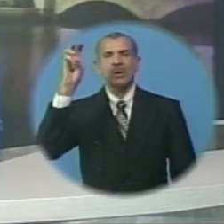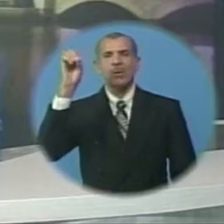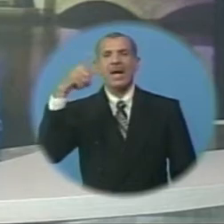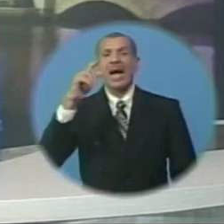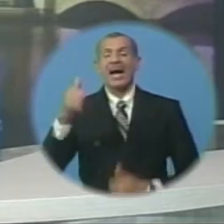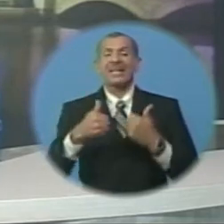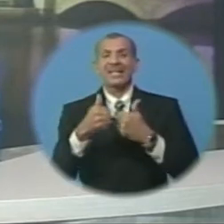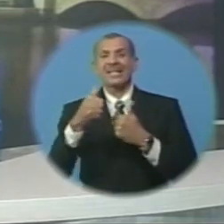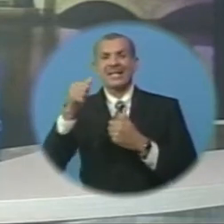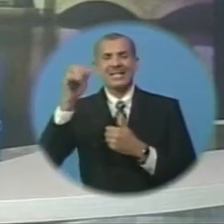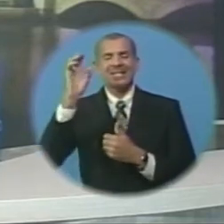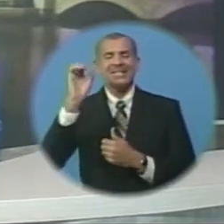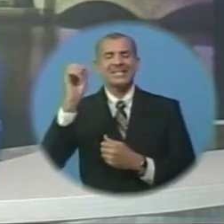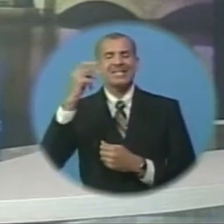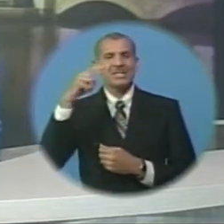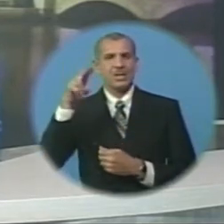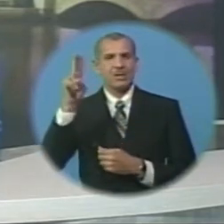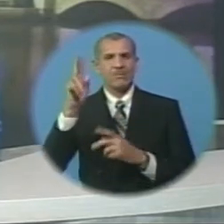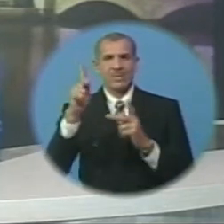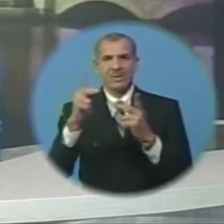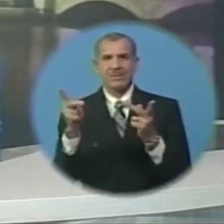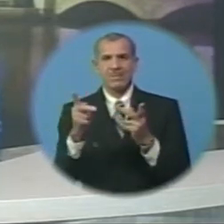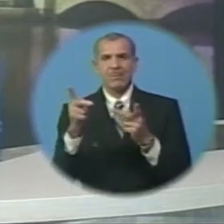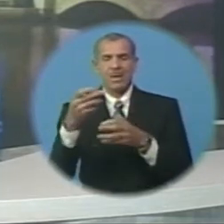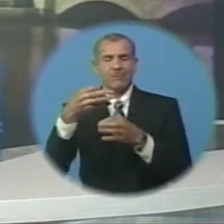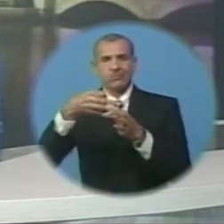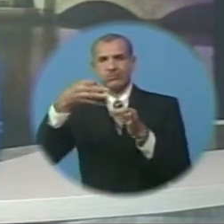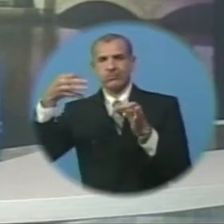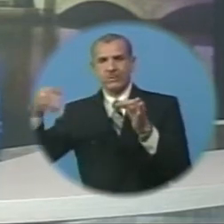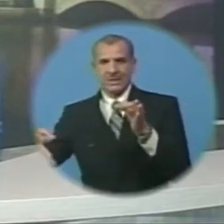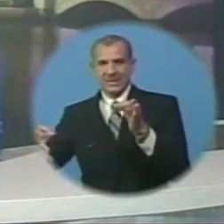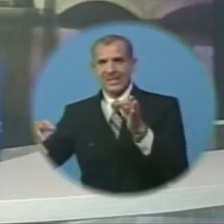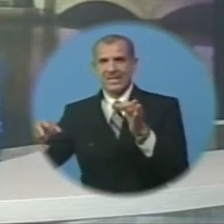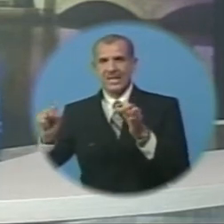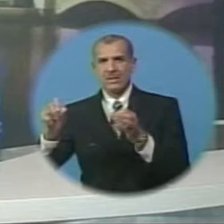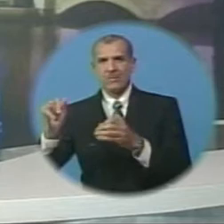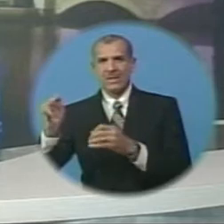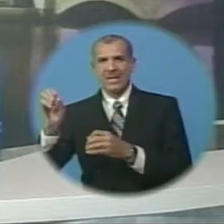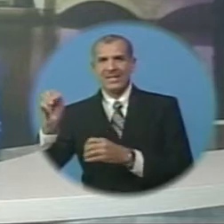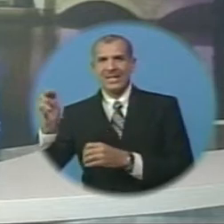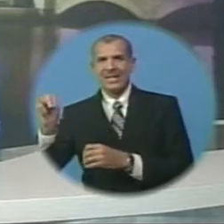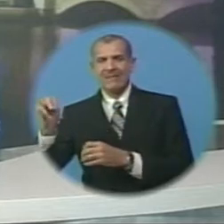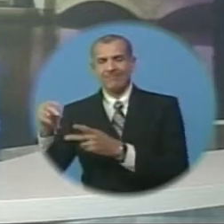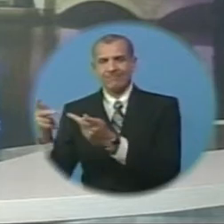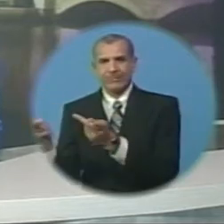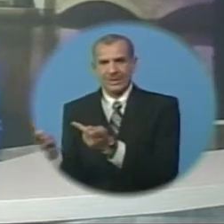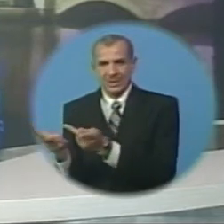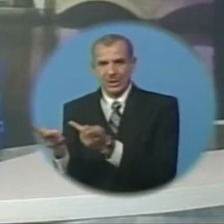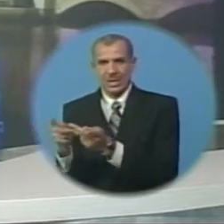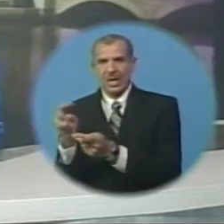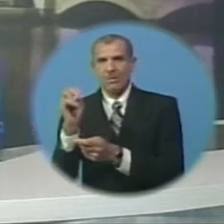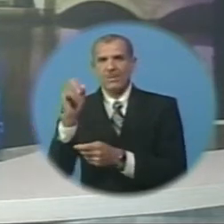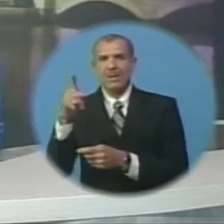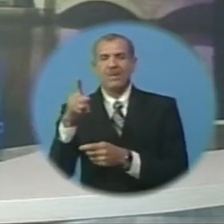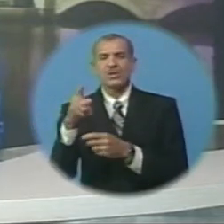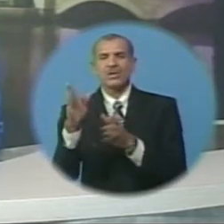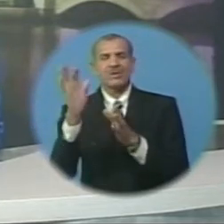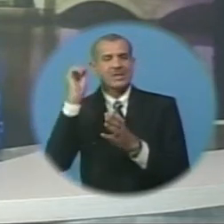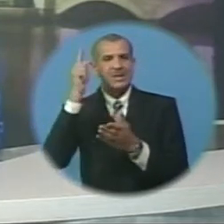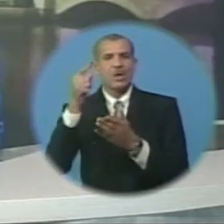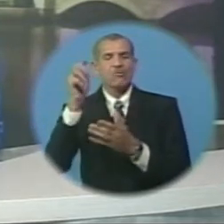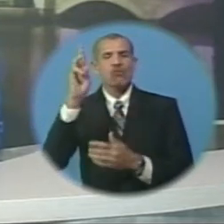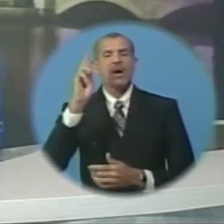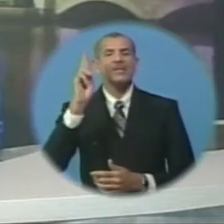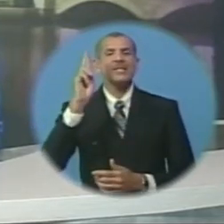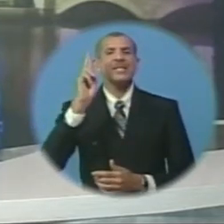senior position in that department but was recently reverted to his substantive position. NUPW General Secretary Rosalind Smith says